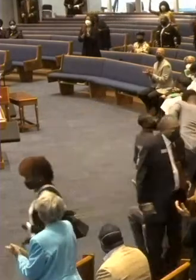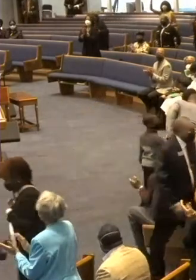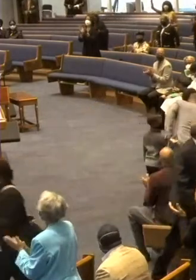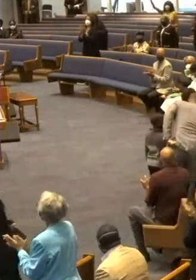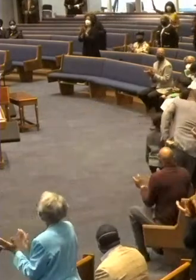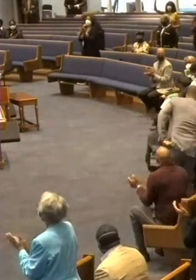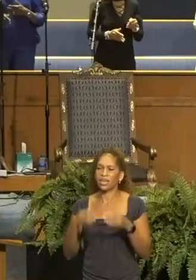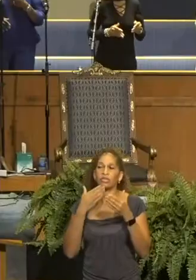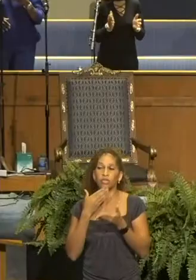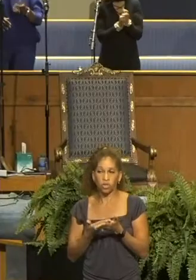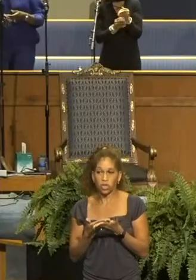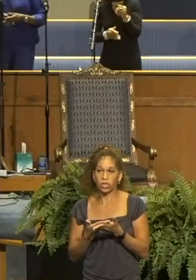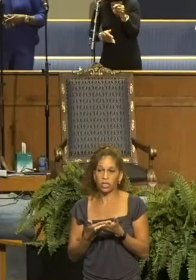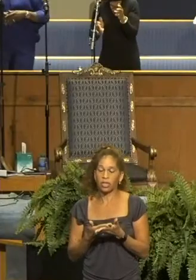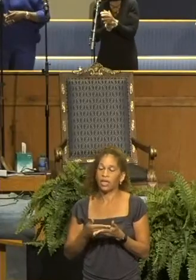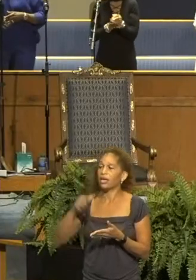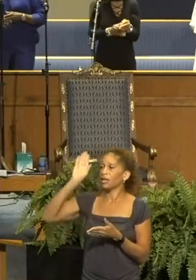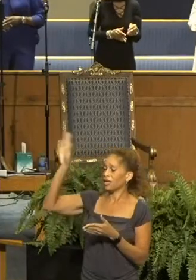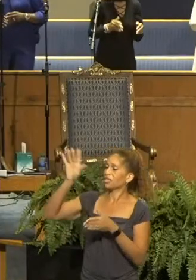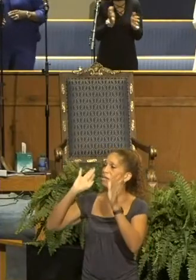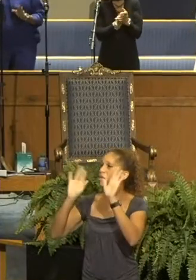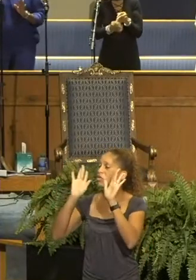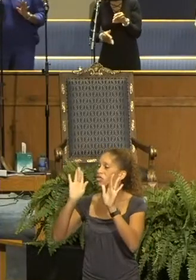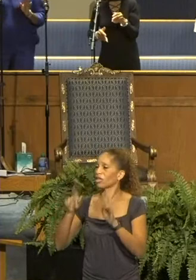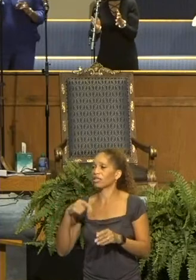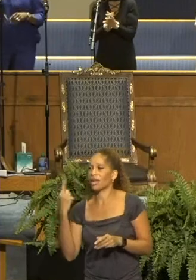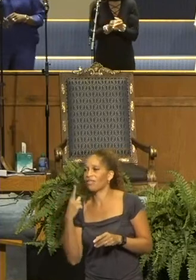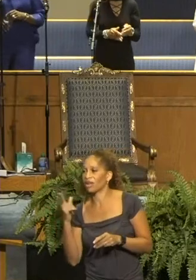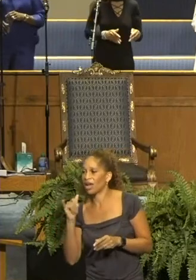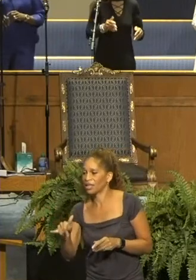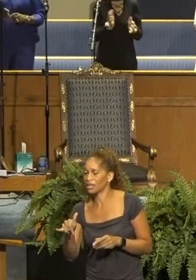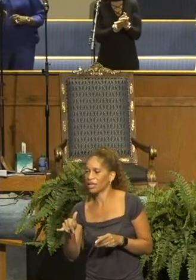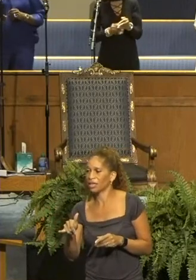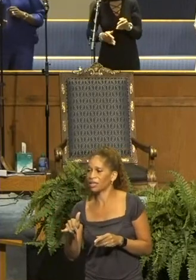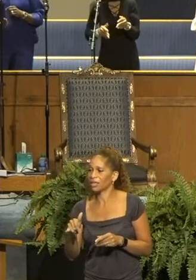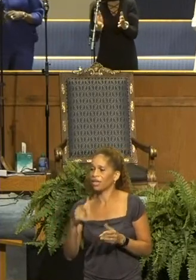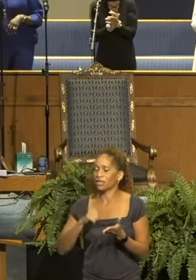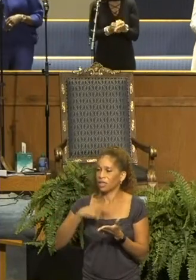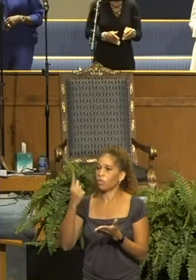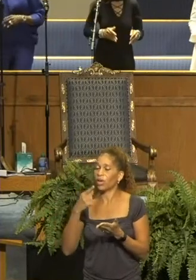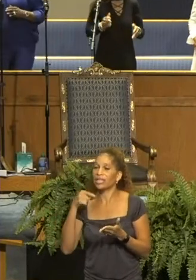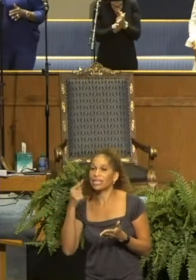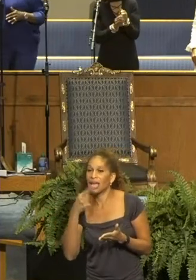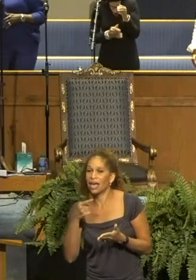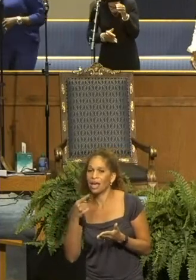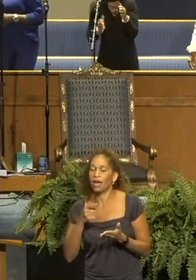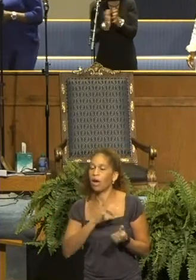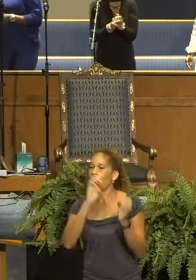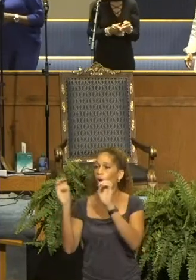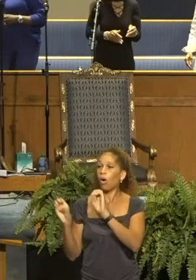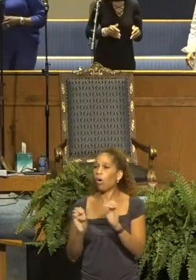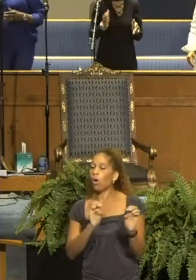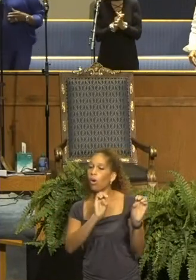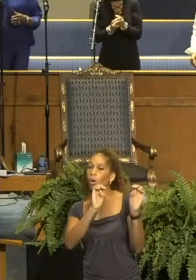still good. His mercies are everlasting. Somebody just sing that, oh.